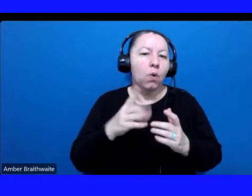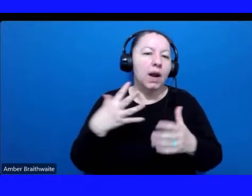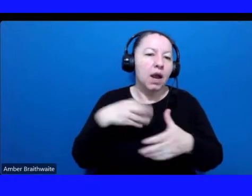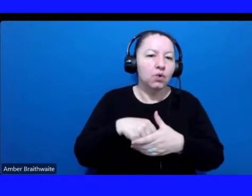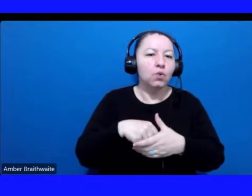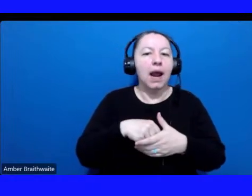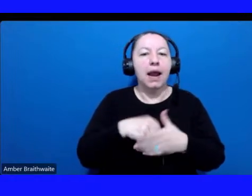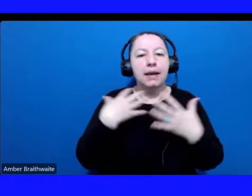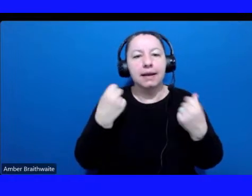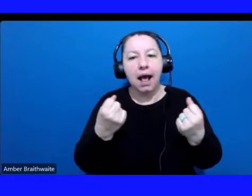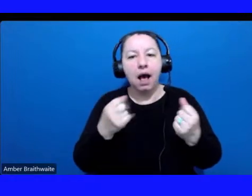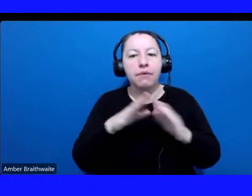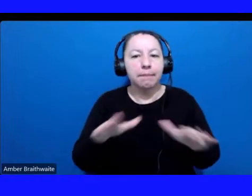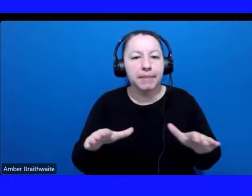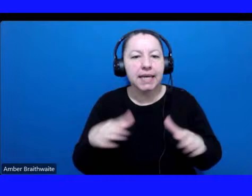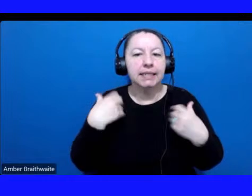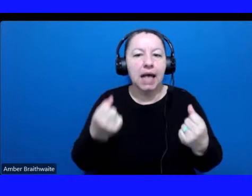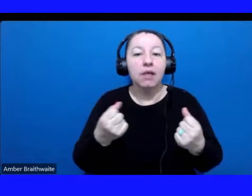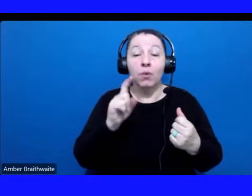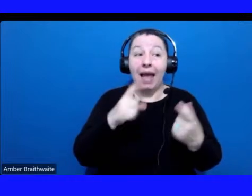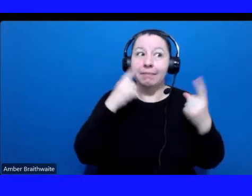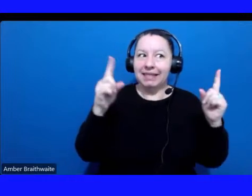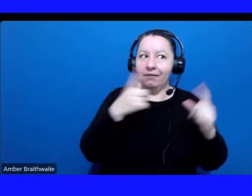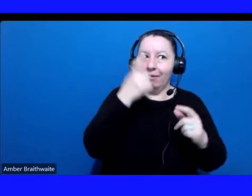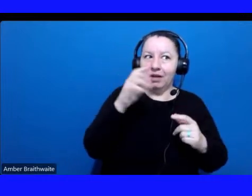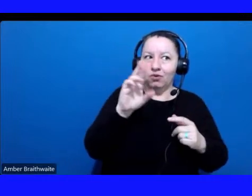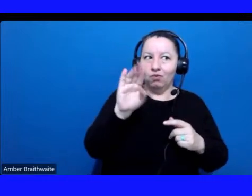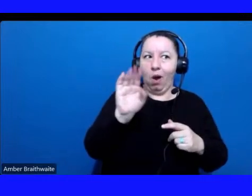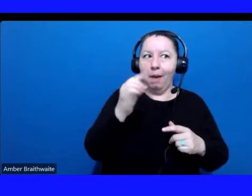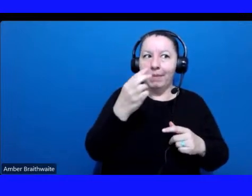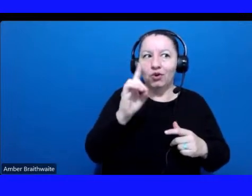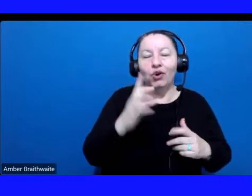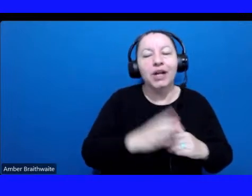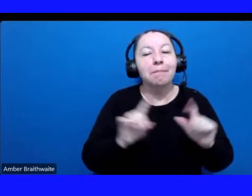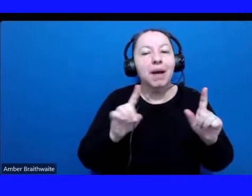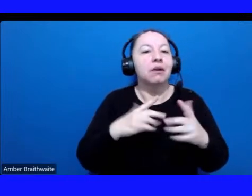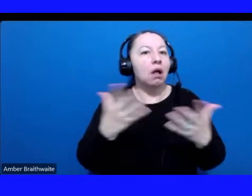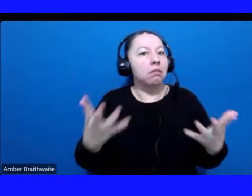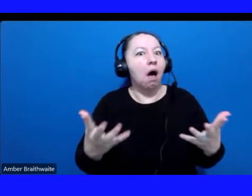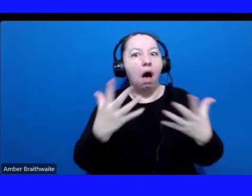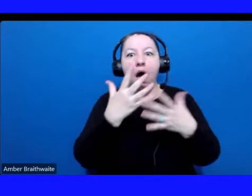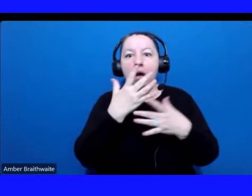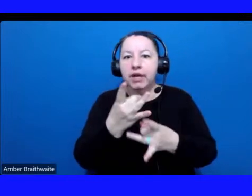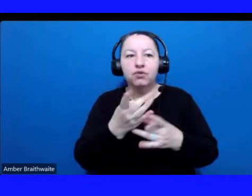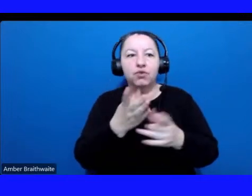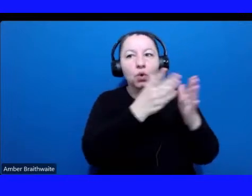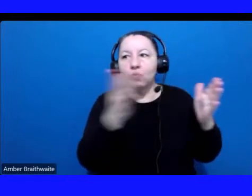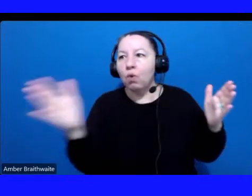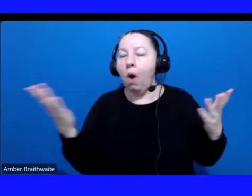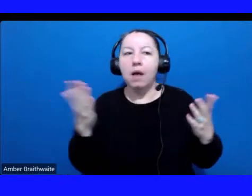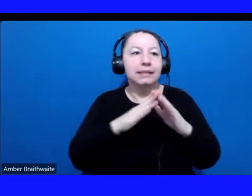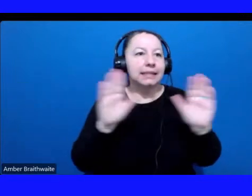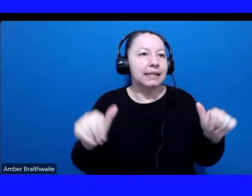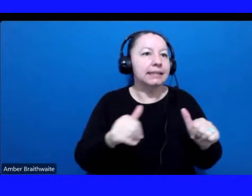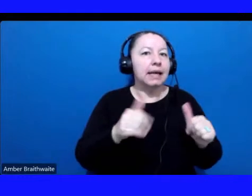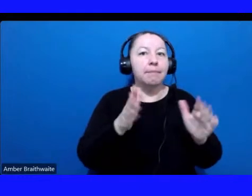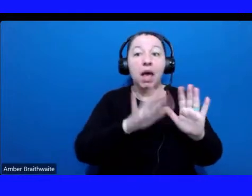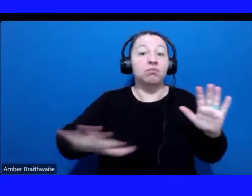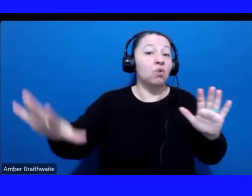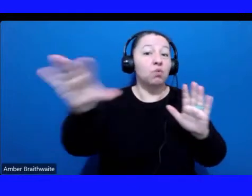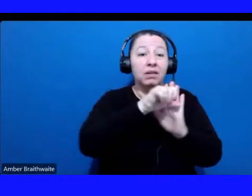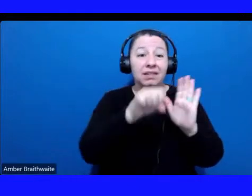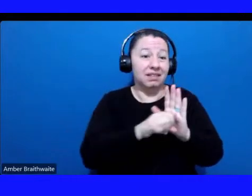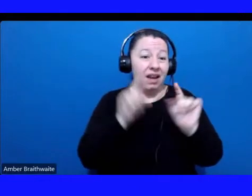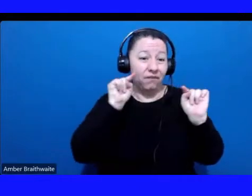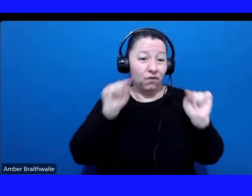stigma, non-parity situation that we are directly addressing with DOH and OMH because we know we can do things early before people